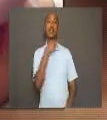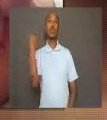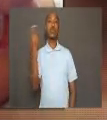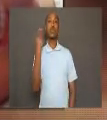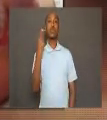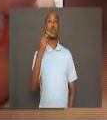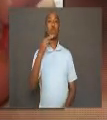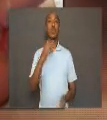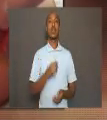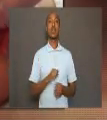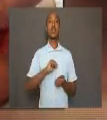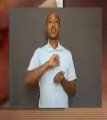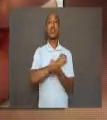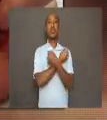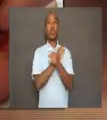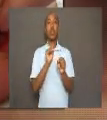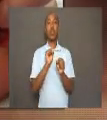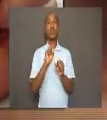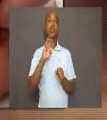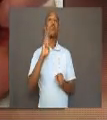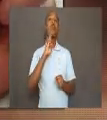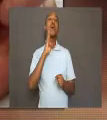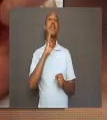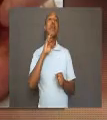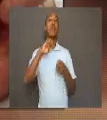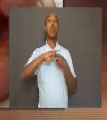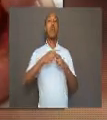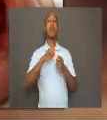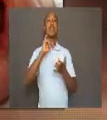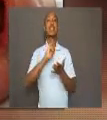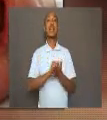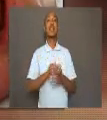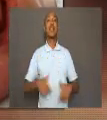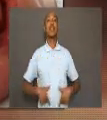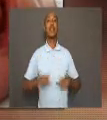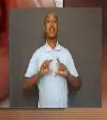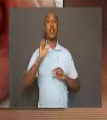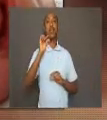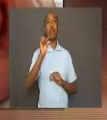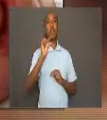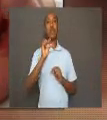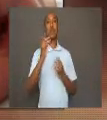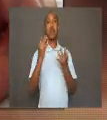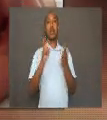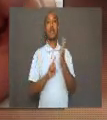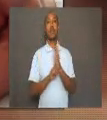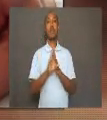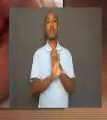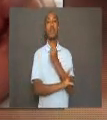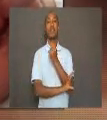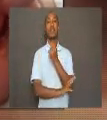to solve the hydration problems that exist in a lot of developing nations.